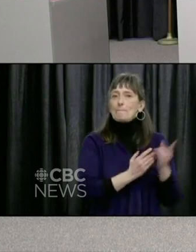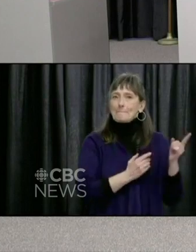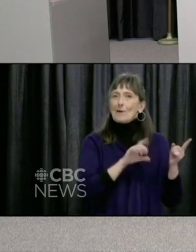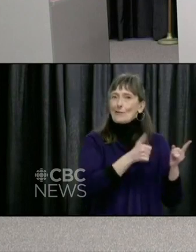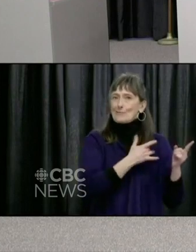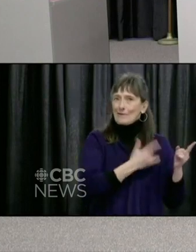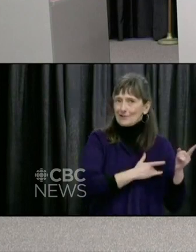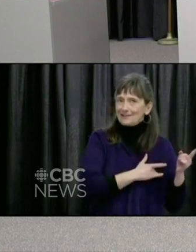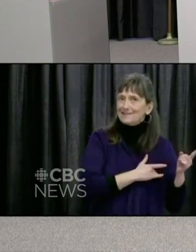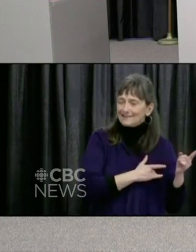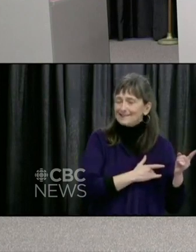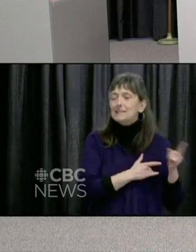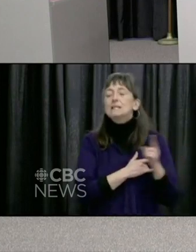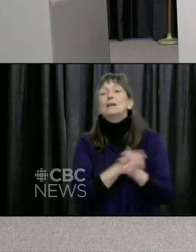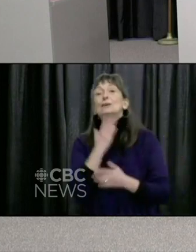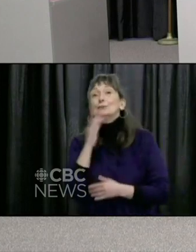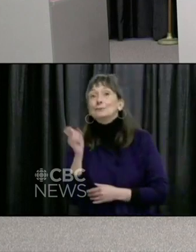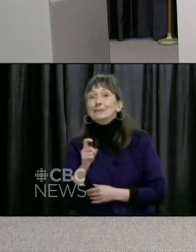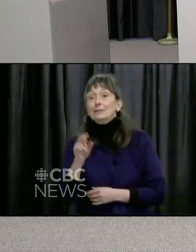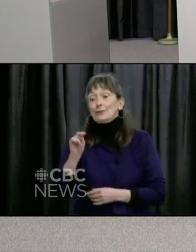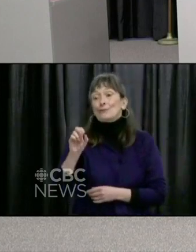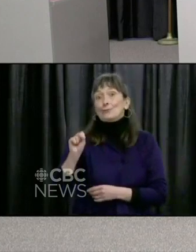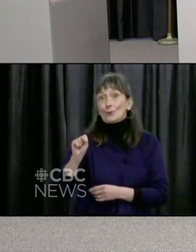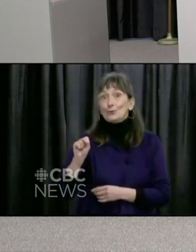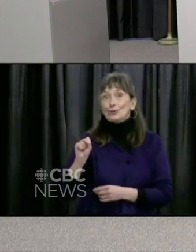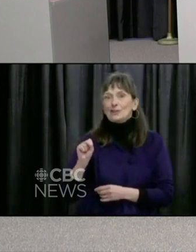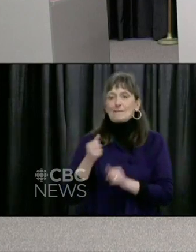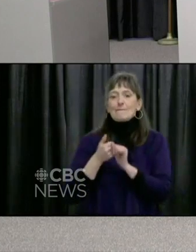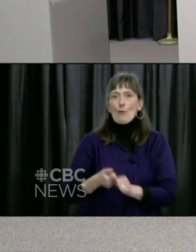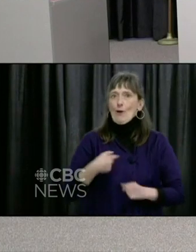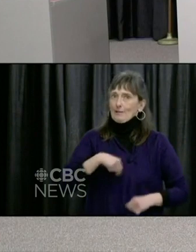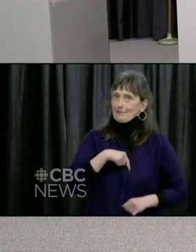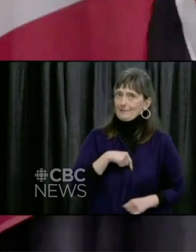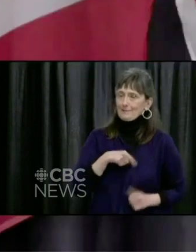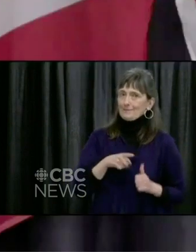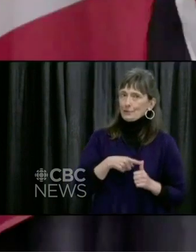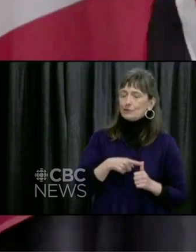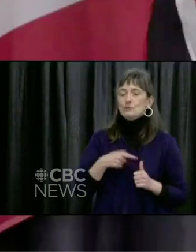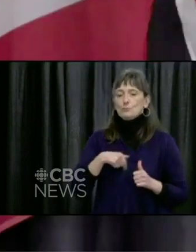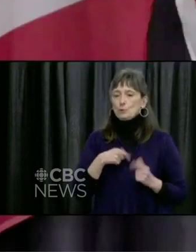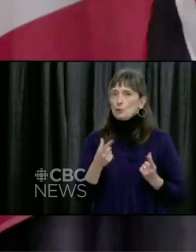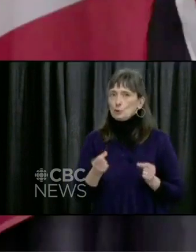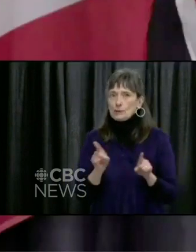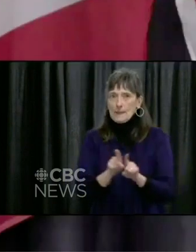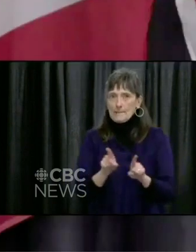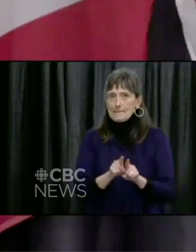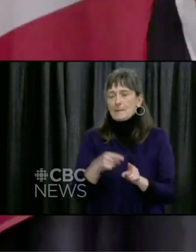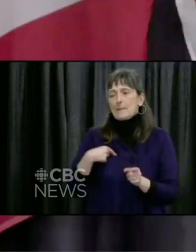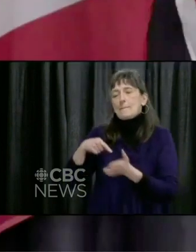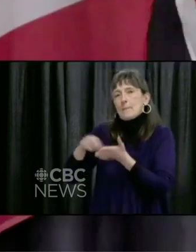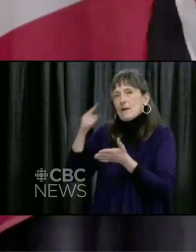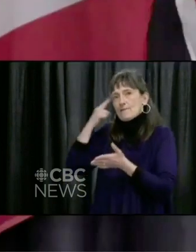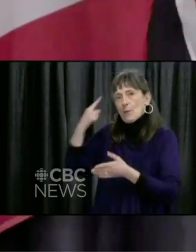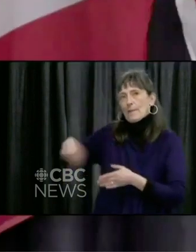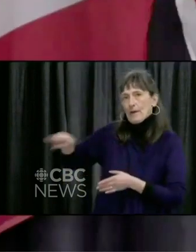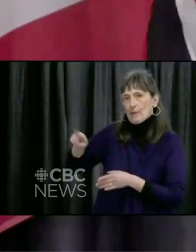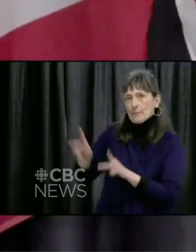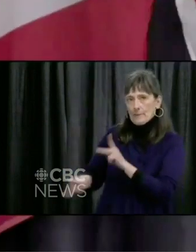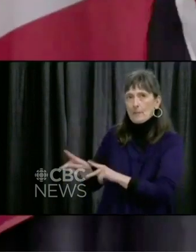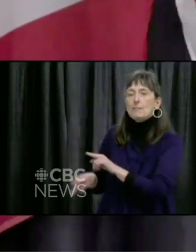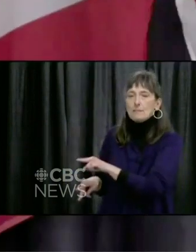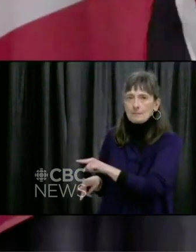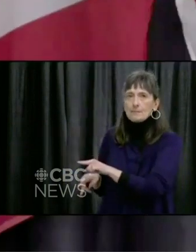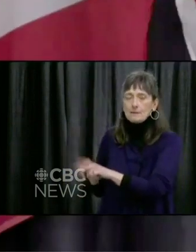question. Nova Scotia, in actual fact, has followed our lead and done exactly what we did. We have a